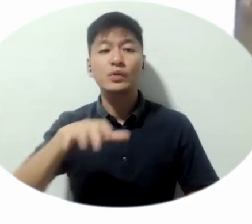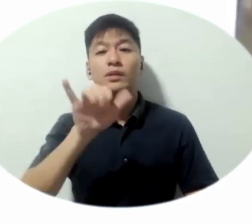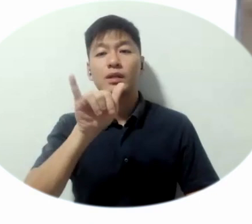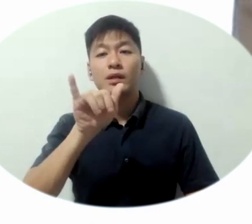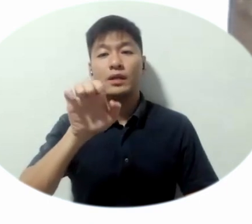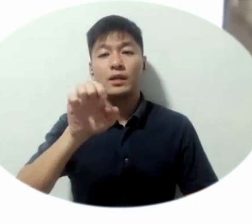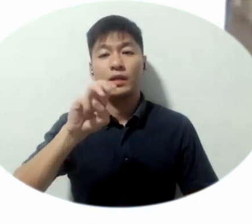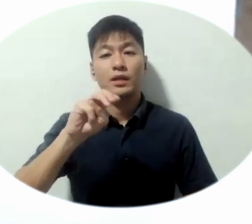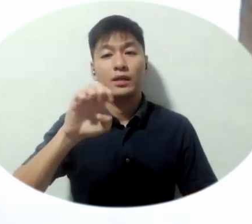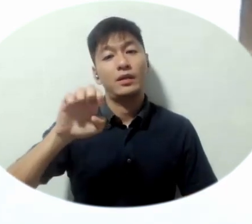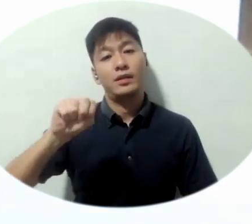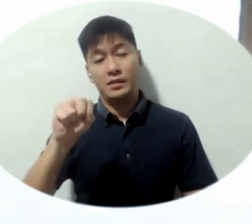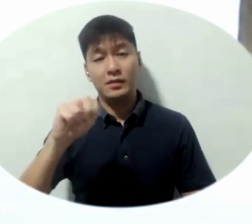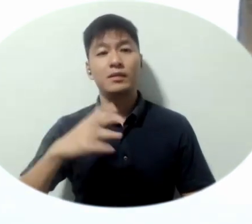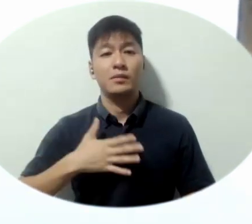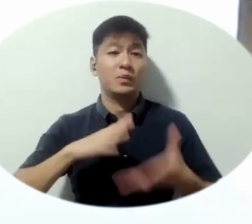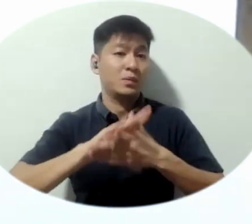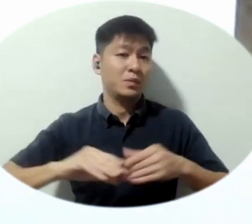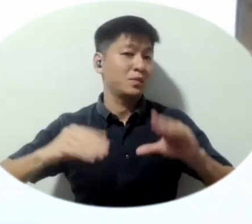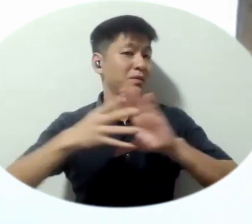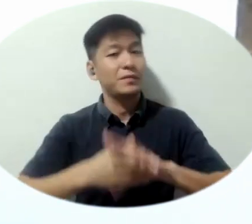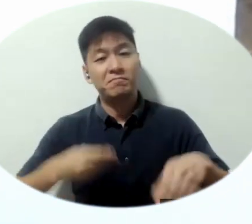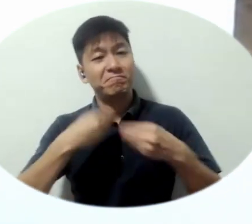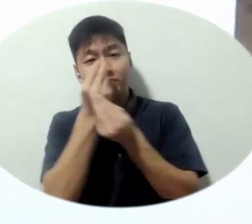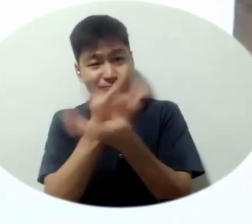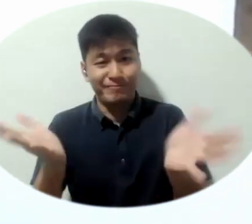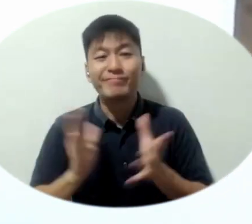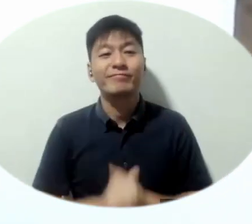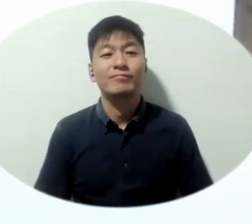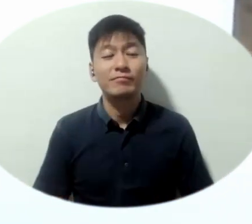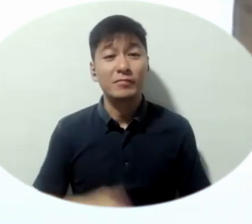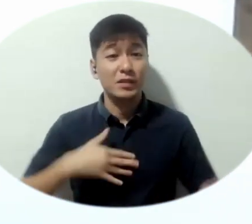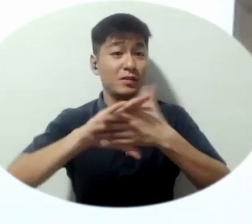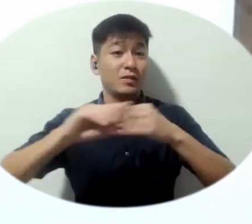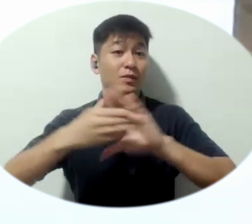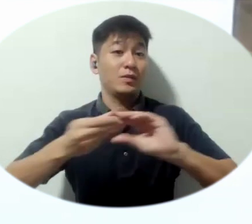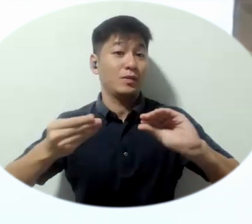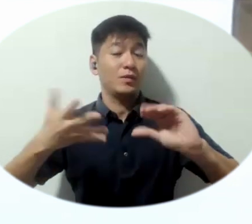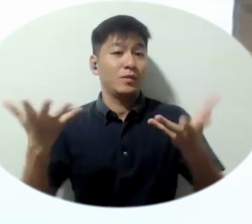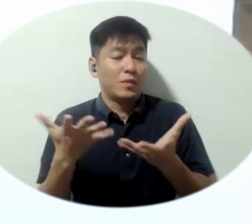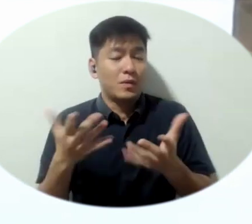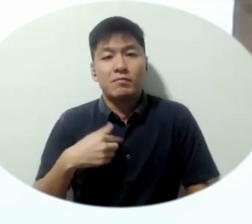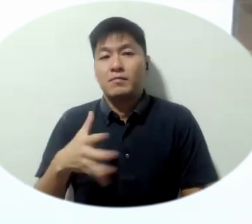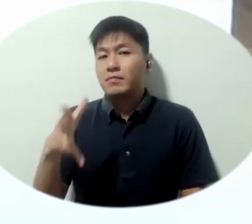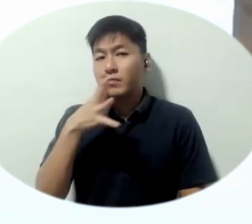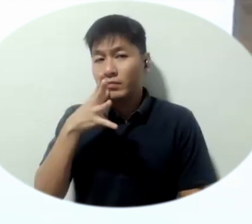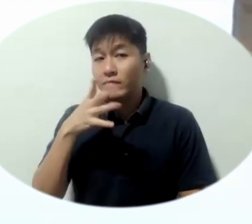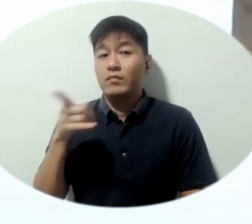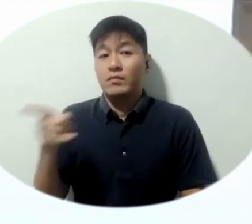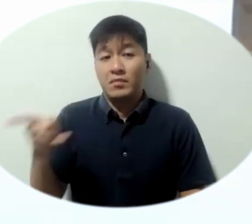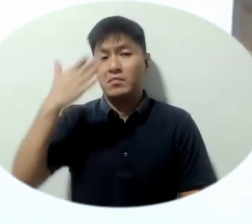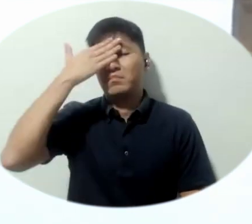I have a story to tell. It's also regarding my mom who got a dementia.